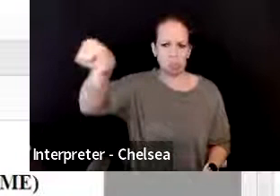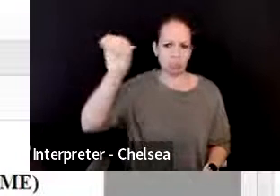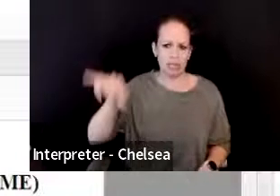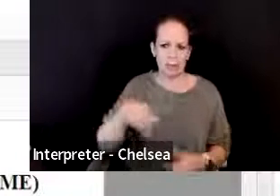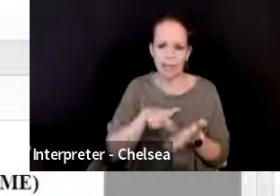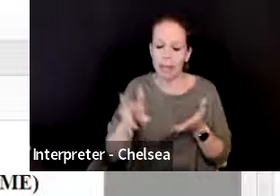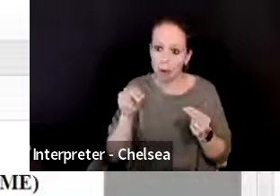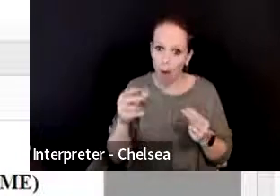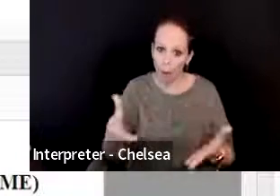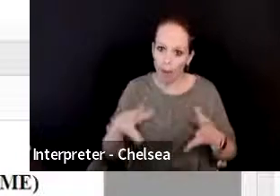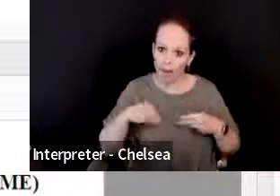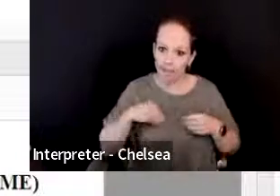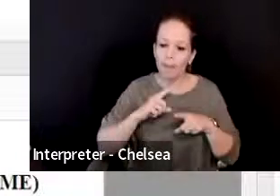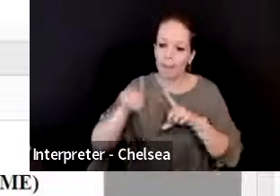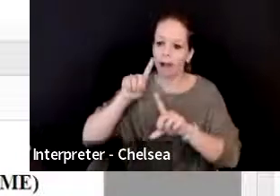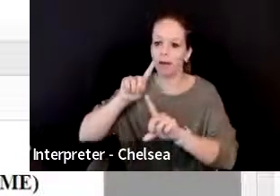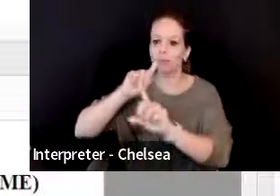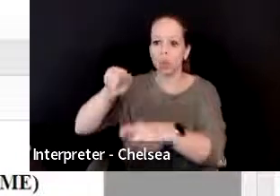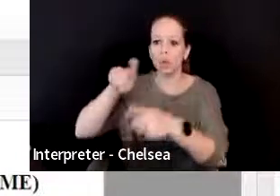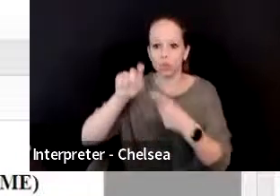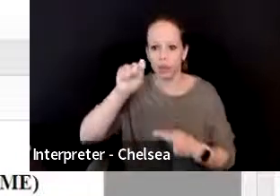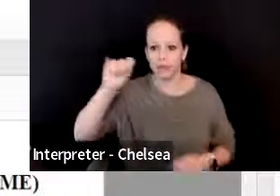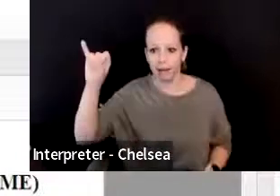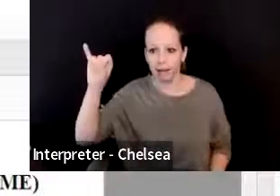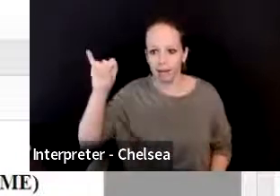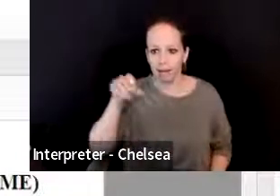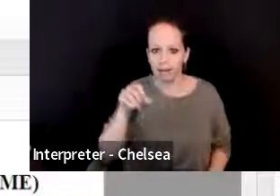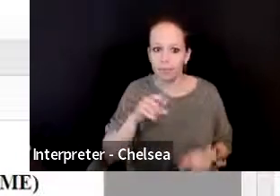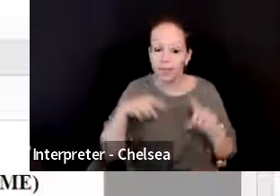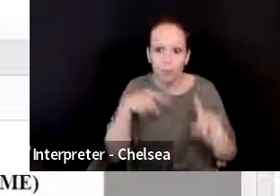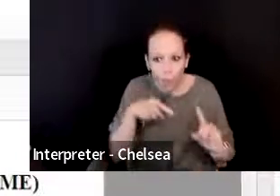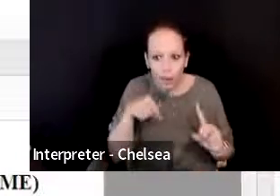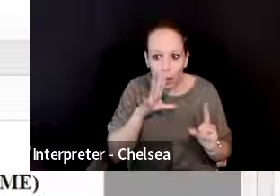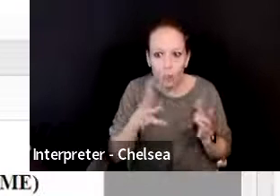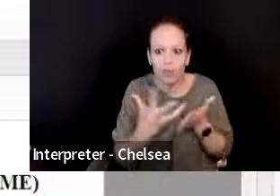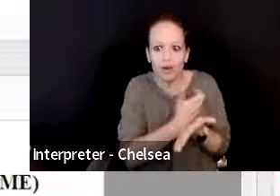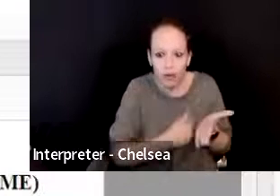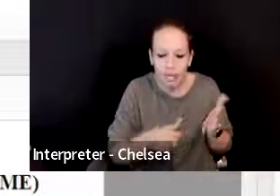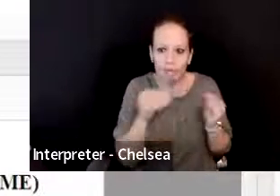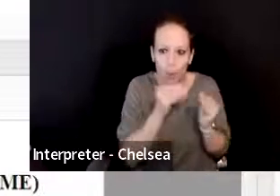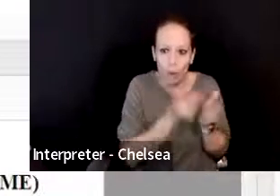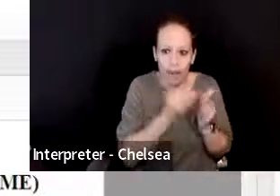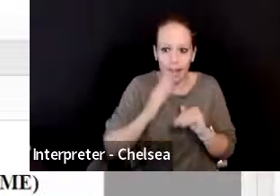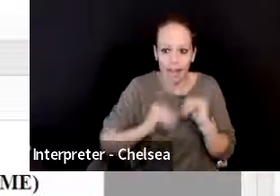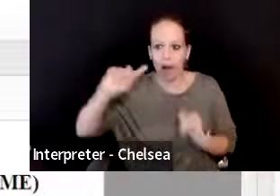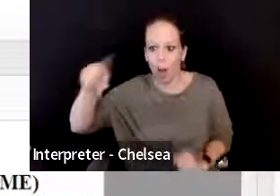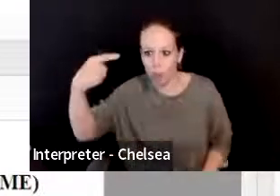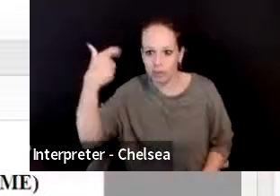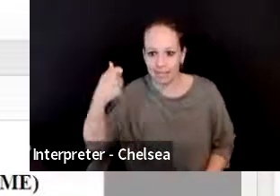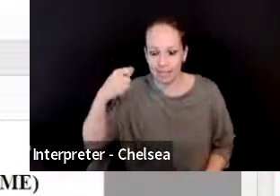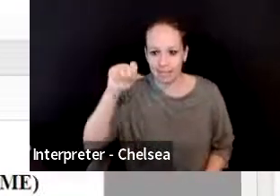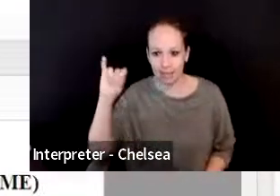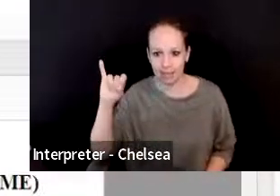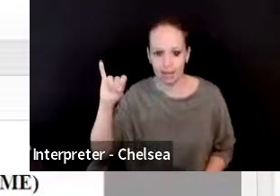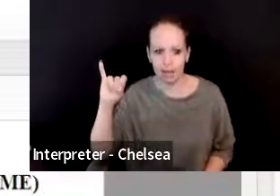is reduced accordingly, but you will have more money. So actually the lower, if you look